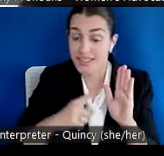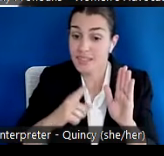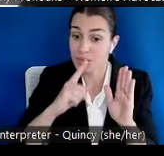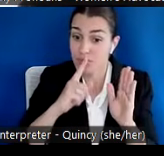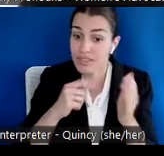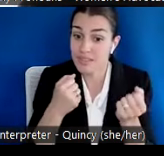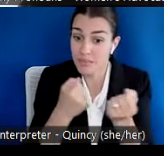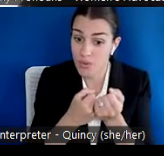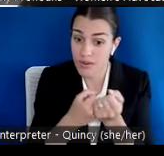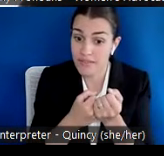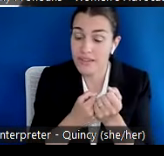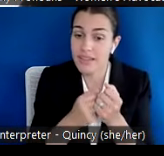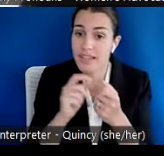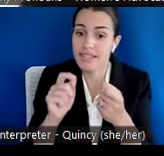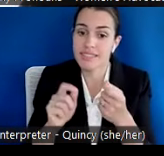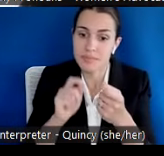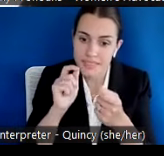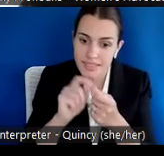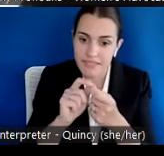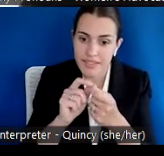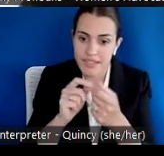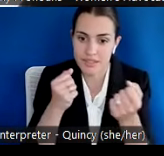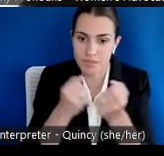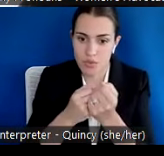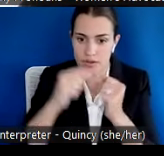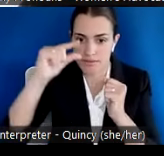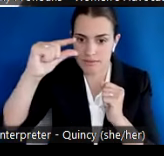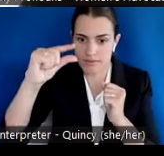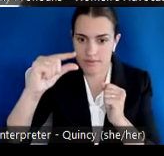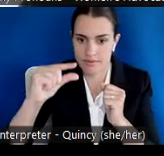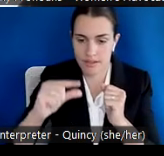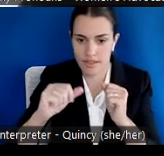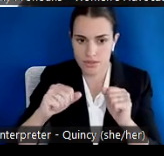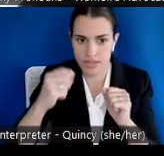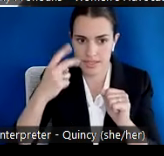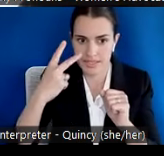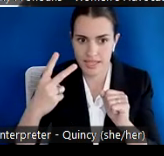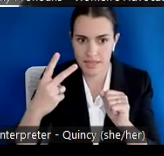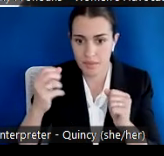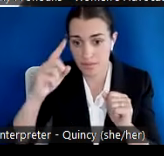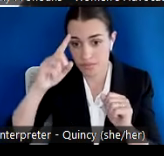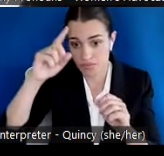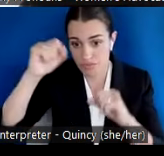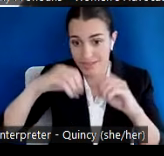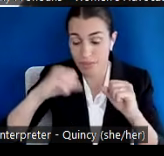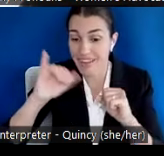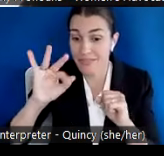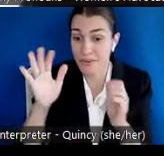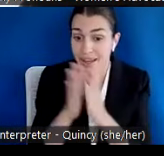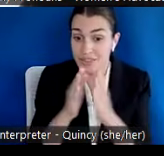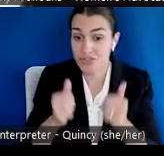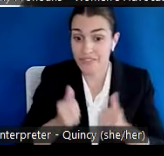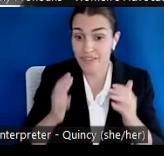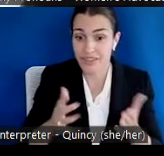some specific support items that you might brainstorm, because when you ask a survivor, a lot of times they might say, oh, I don't know what I